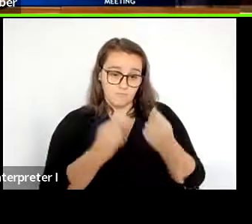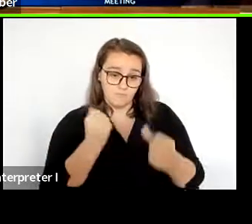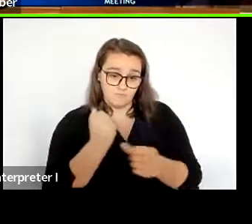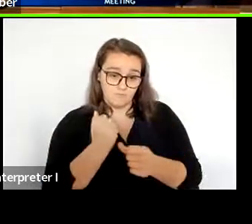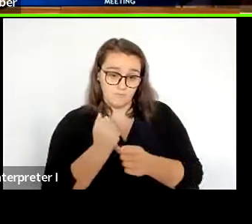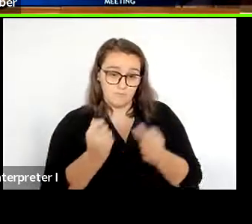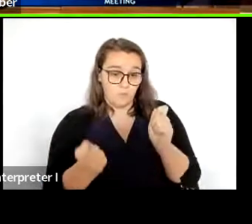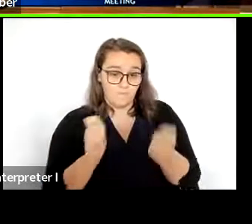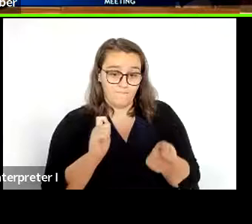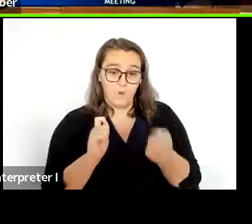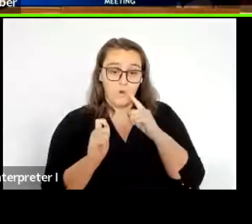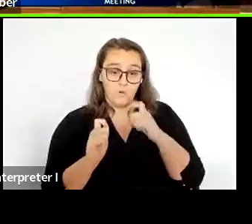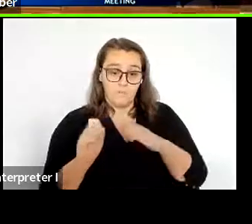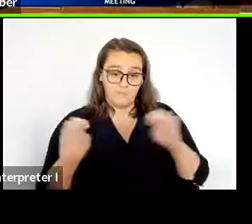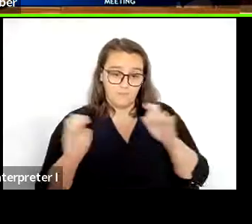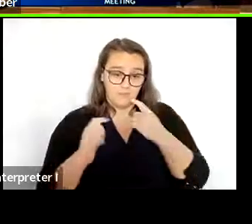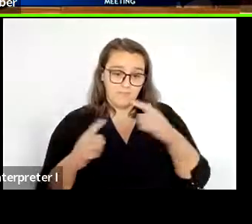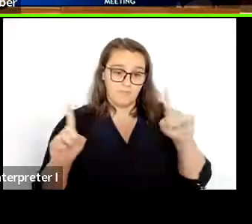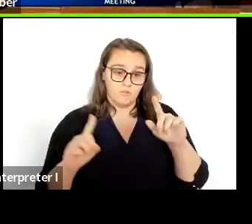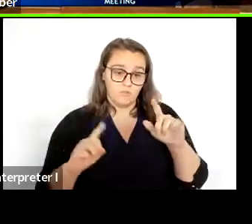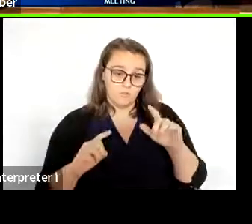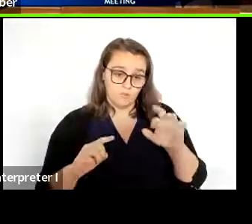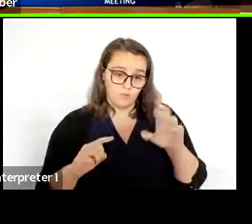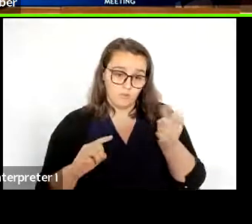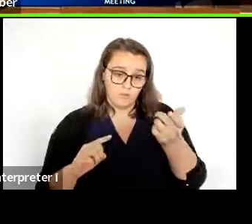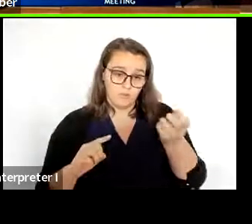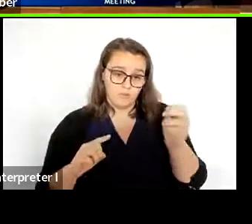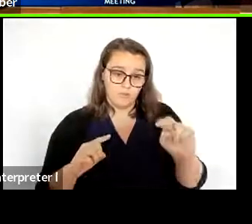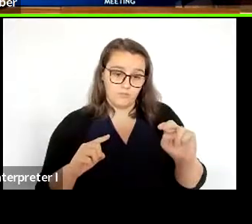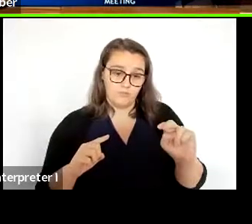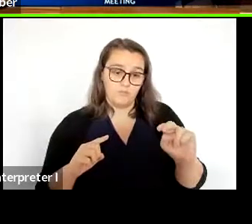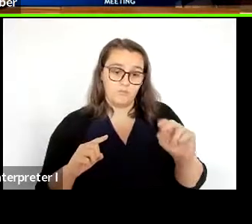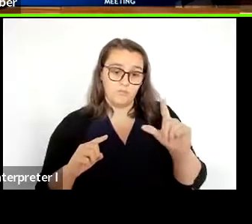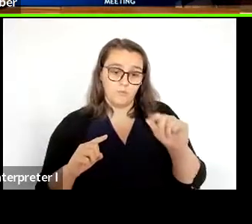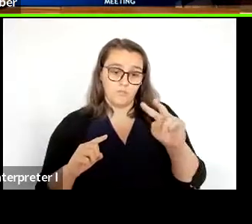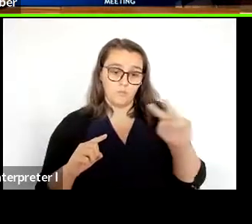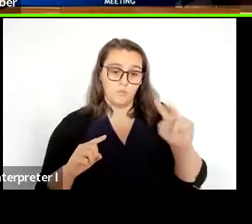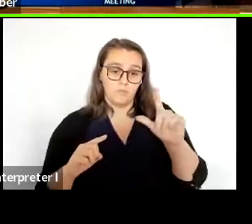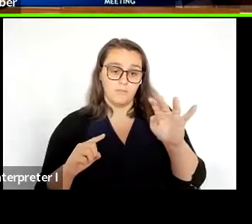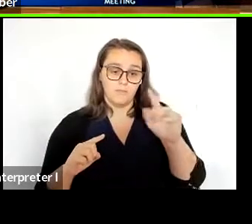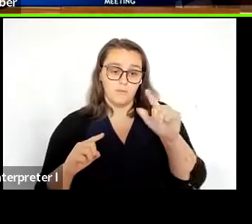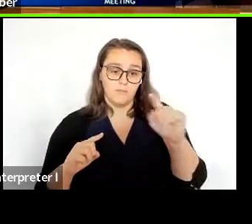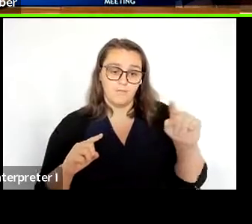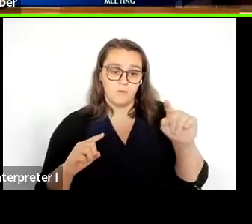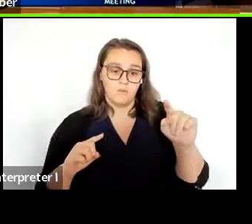Reform Emergency Declaration Resolution of 2022, PR 24-921.